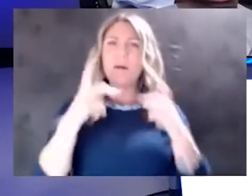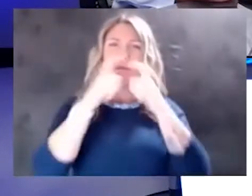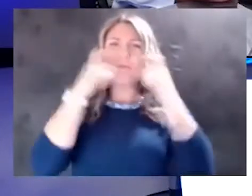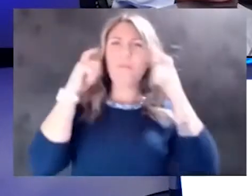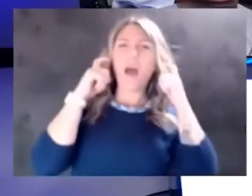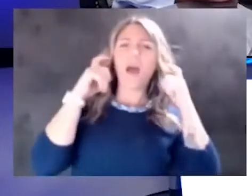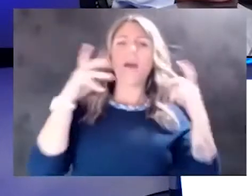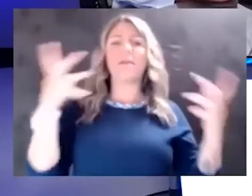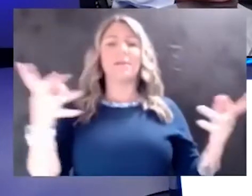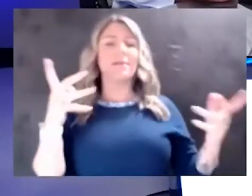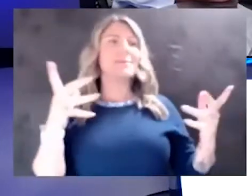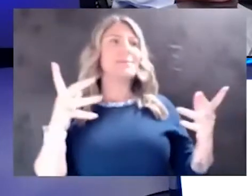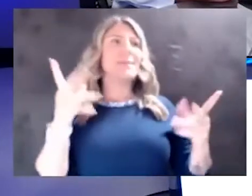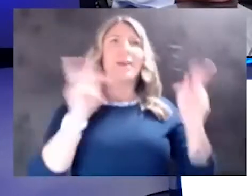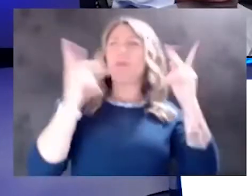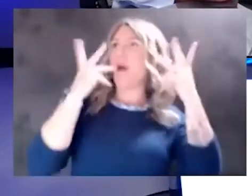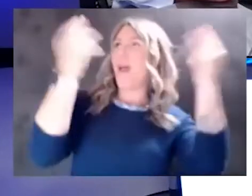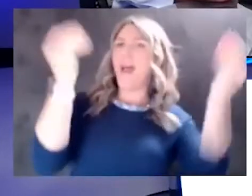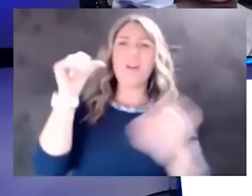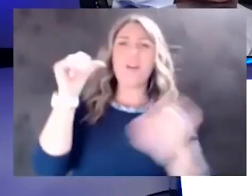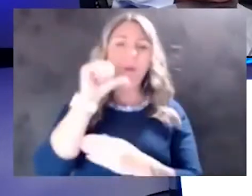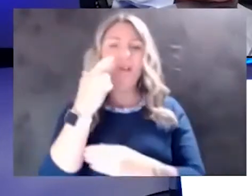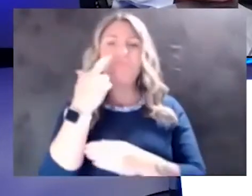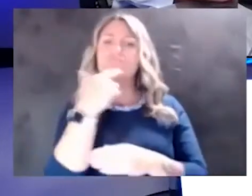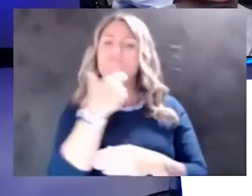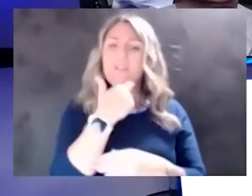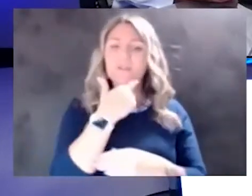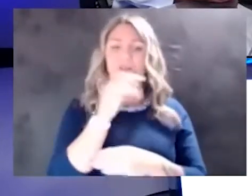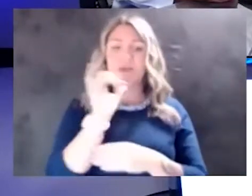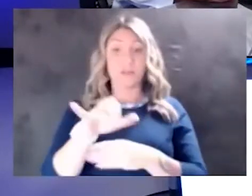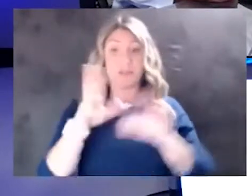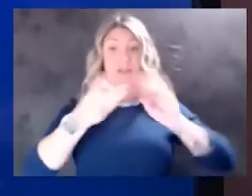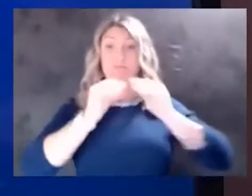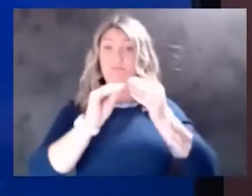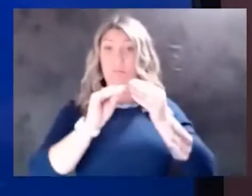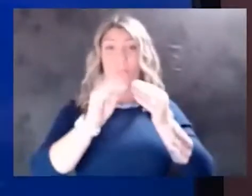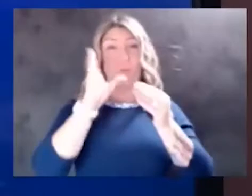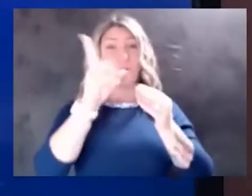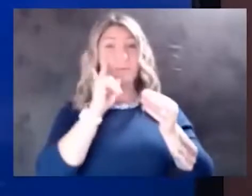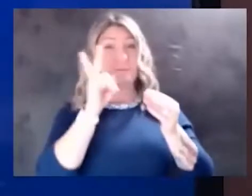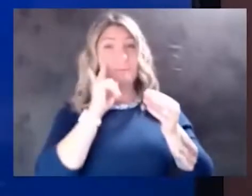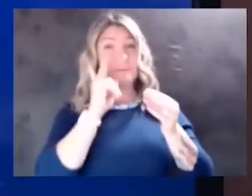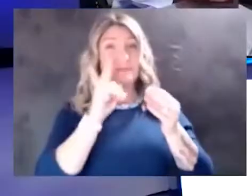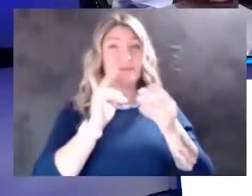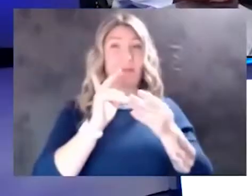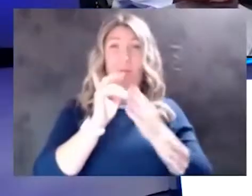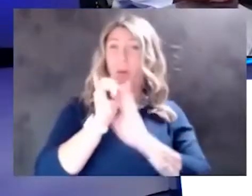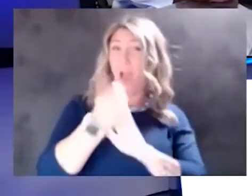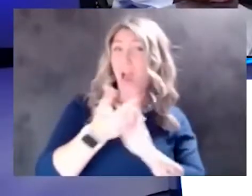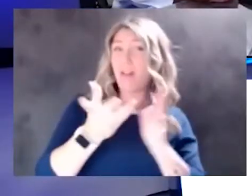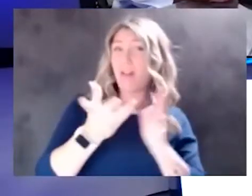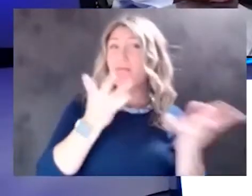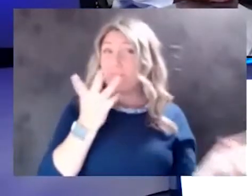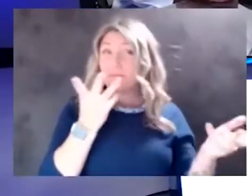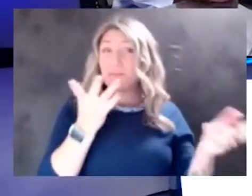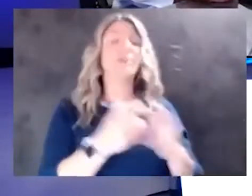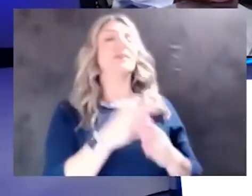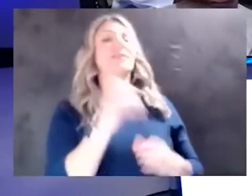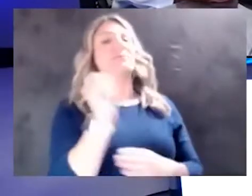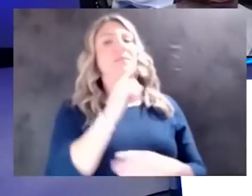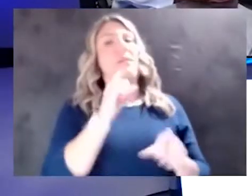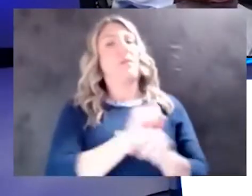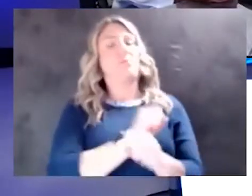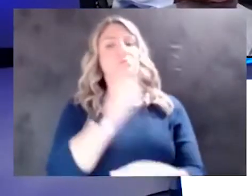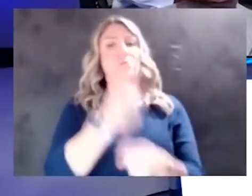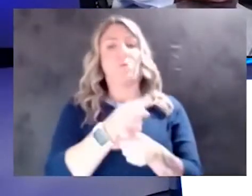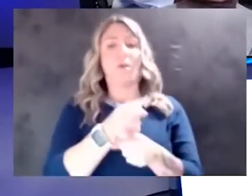bars and restaurants, et cetera, that this is the number we're going to see for a while. What do you think? I think you're absolutely right, and I think this